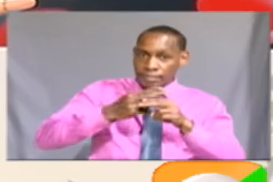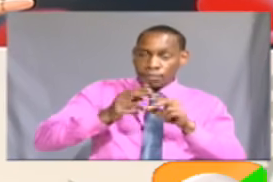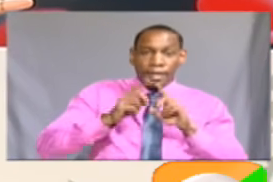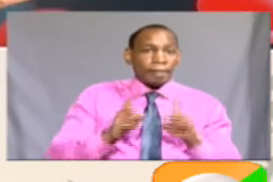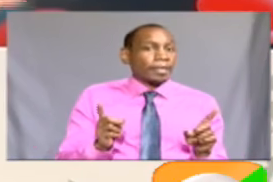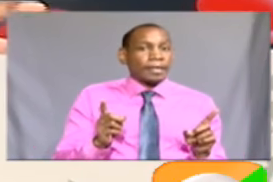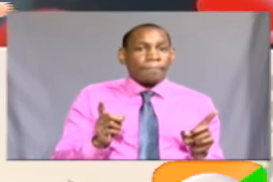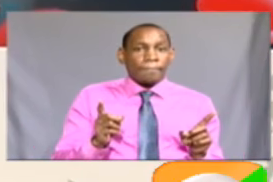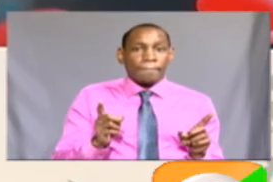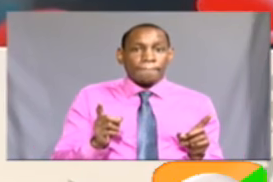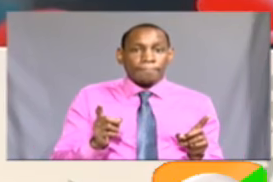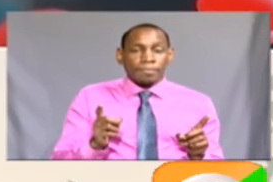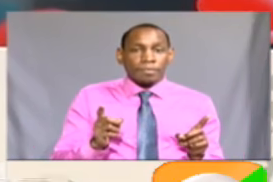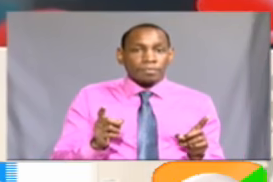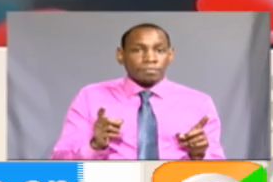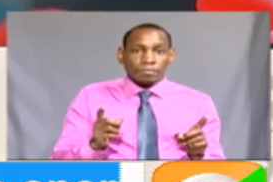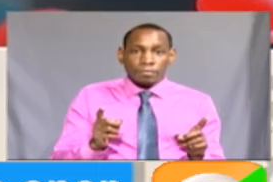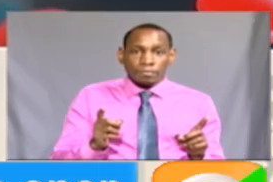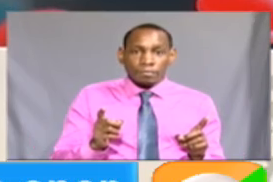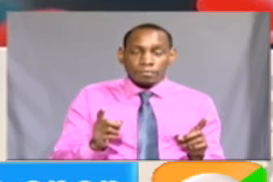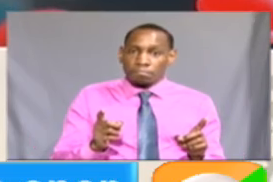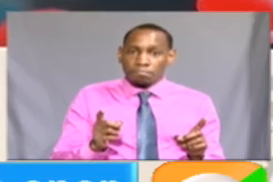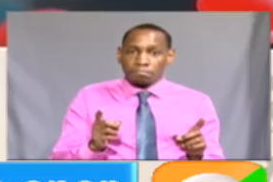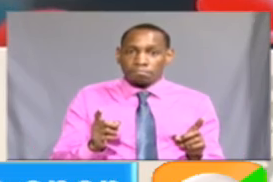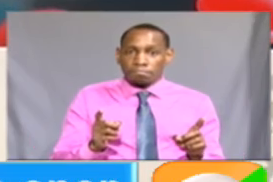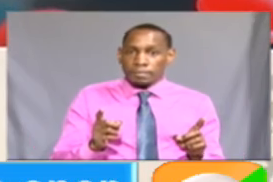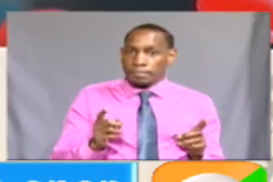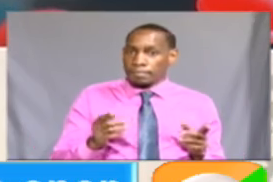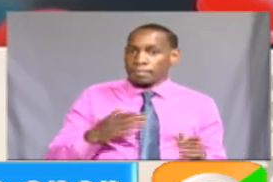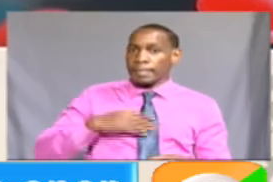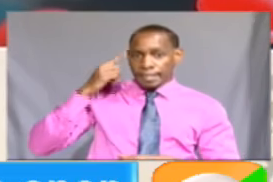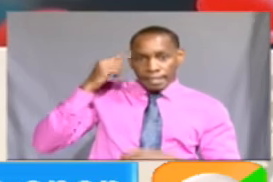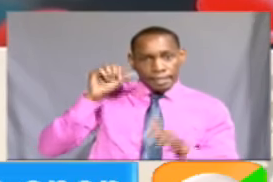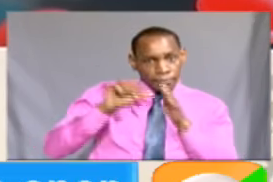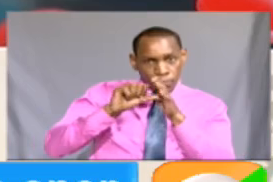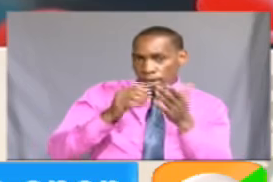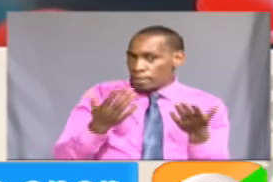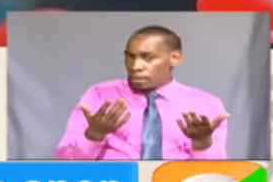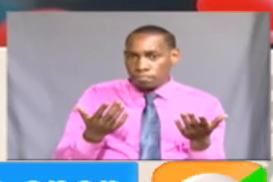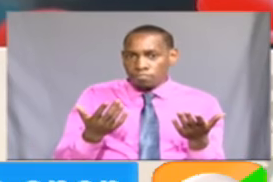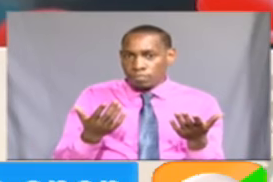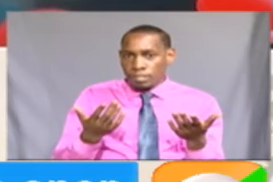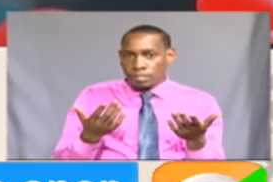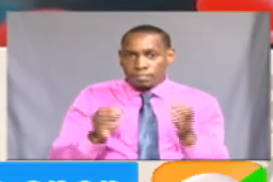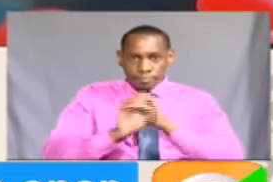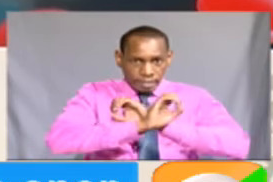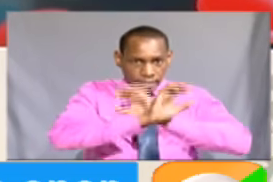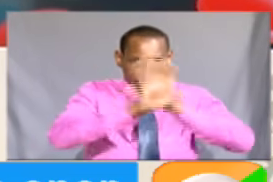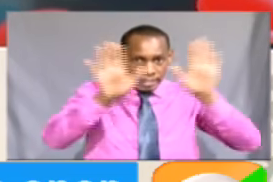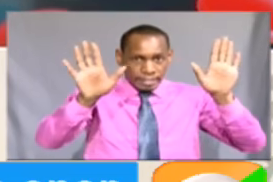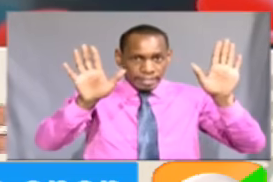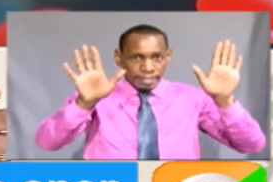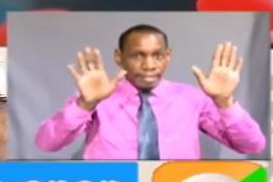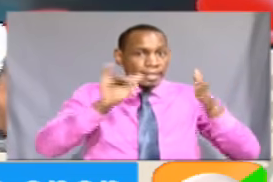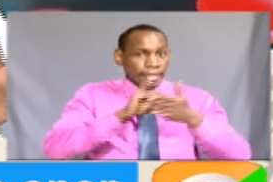But it seems to me, Linus, that the problem here is transparency,